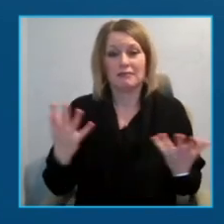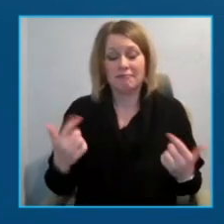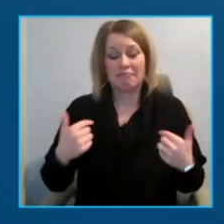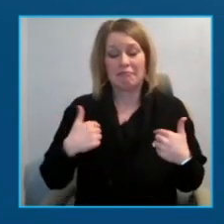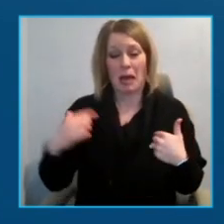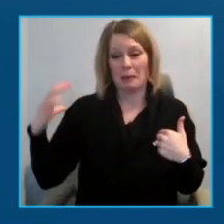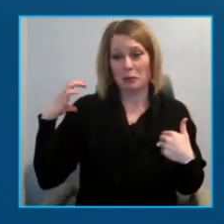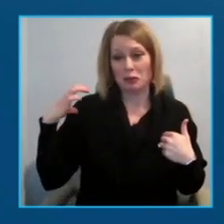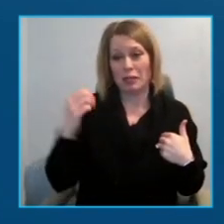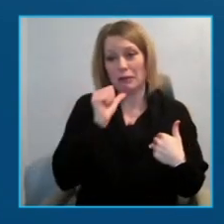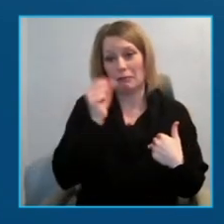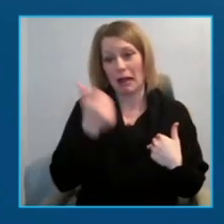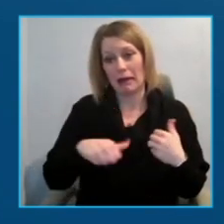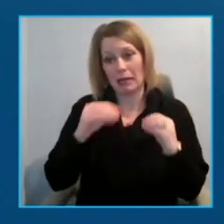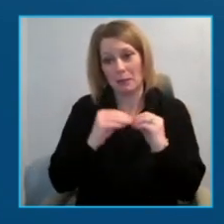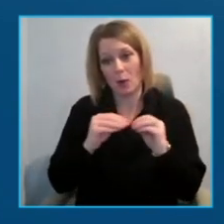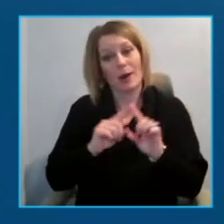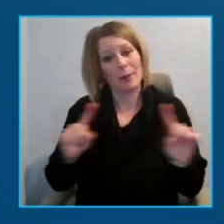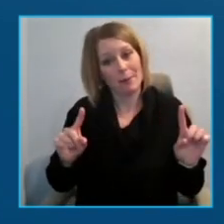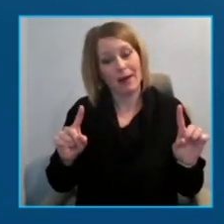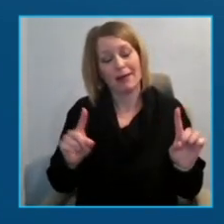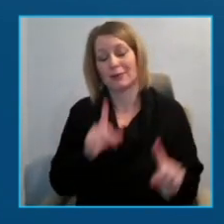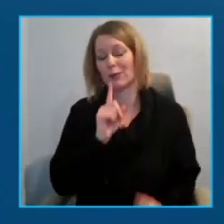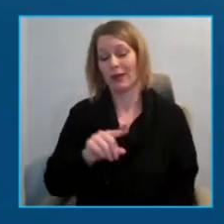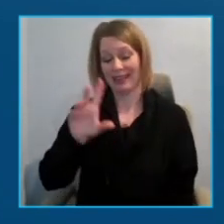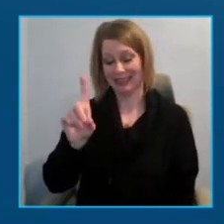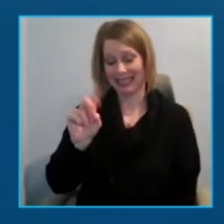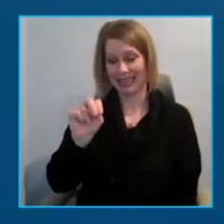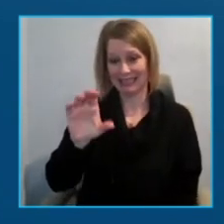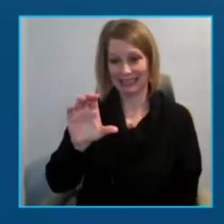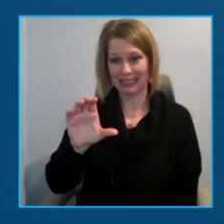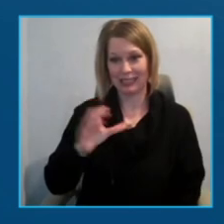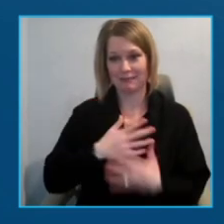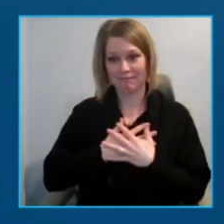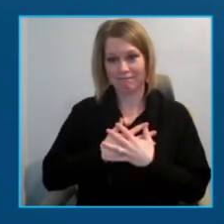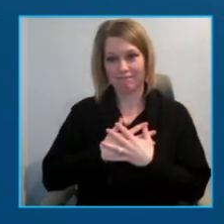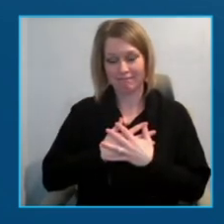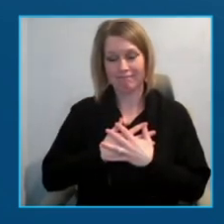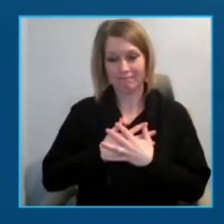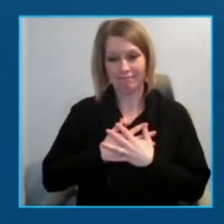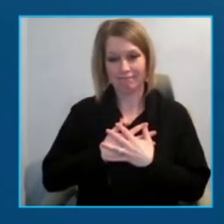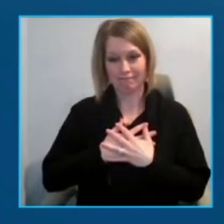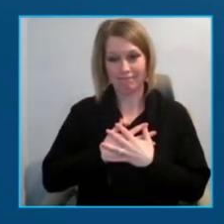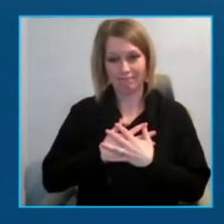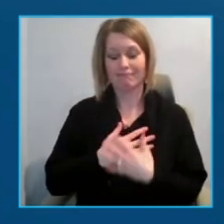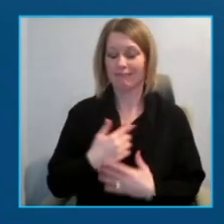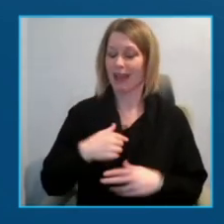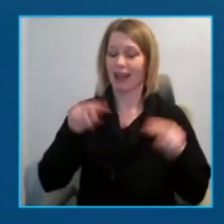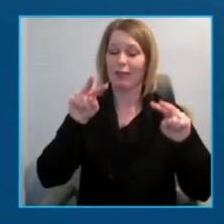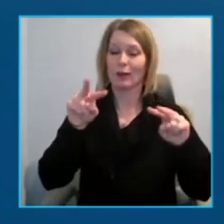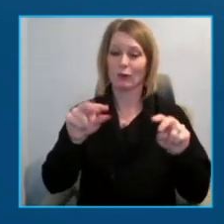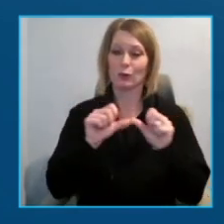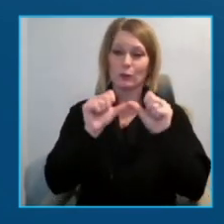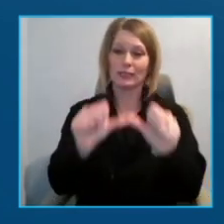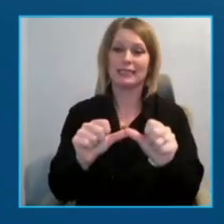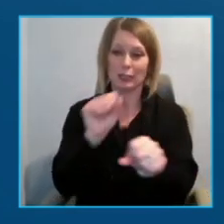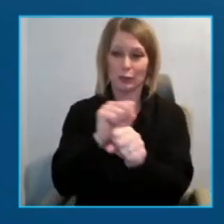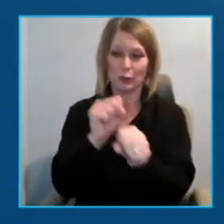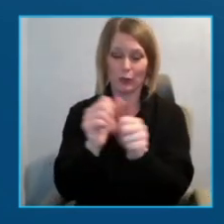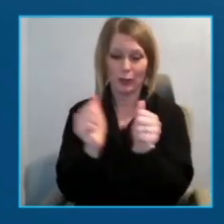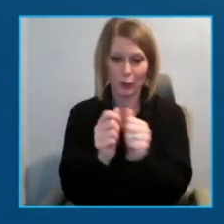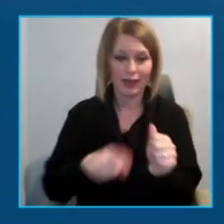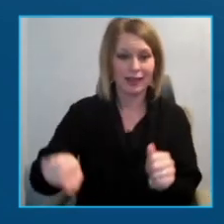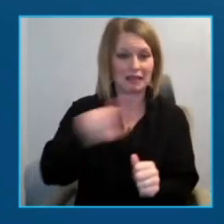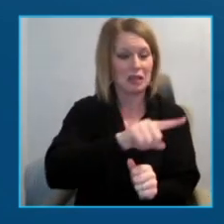will always have the DNC in my heart. And I look forward to continuing to work with you in various ways,